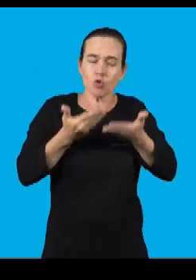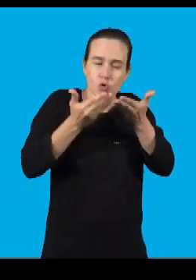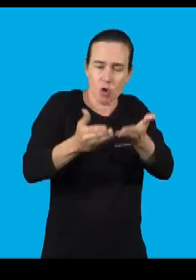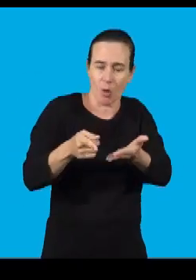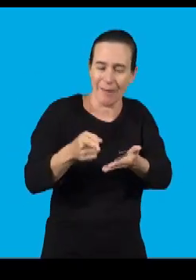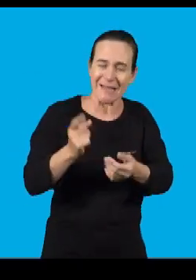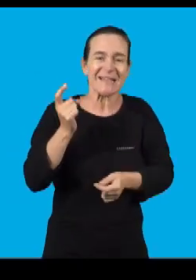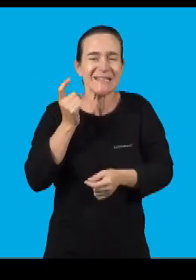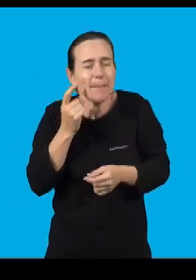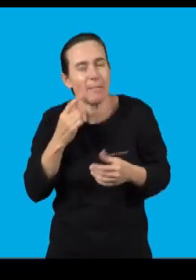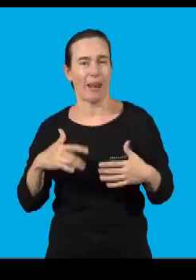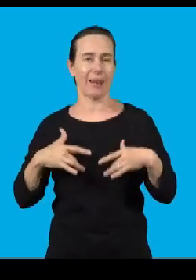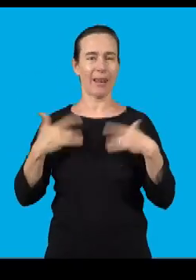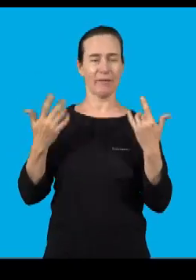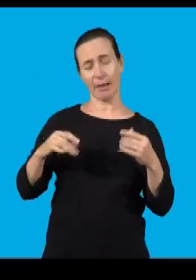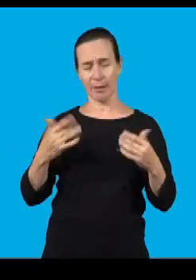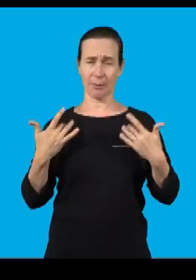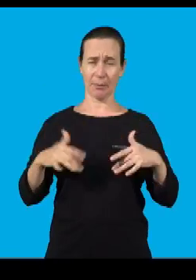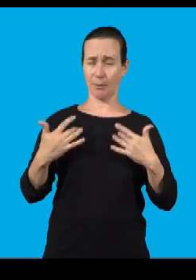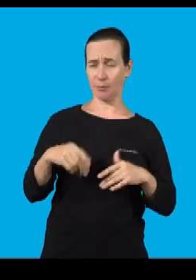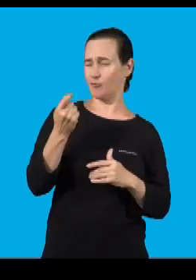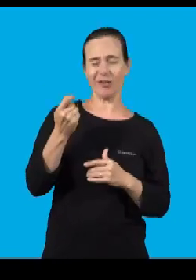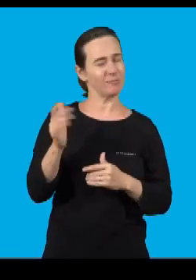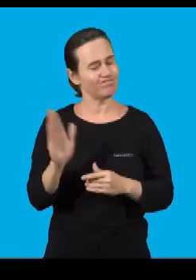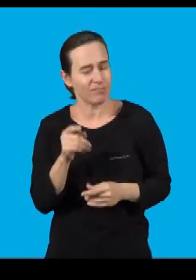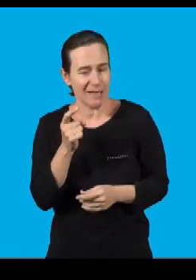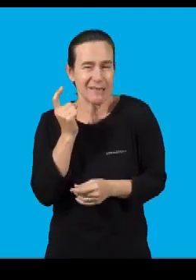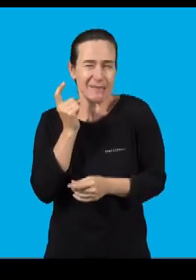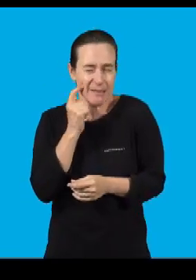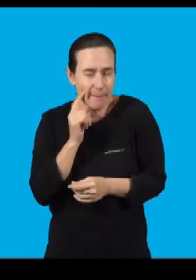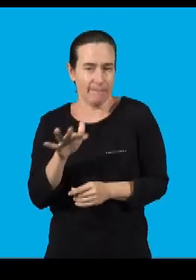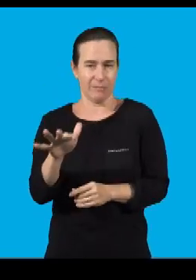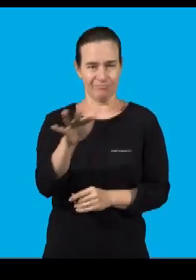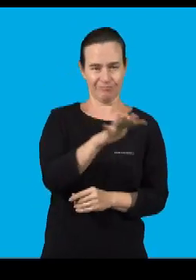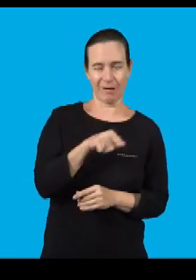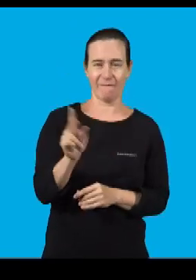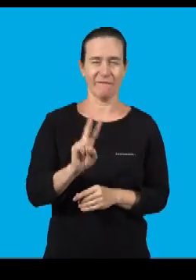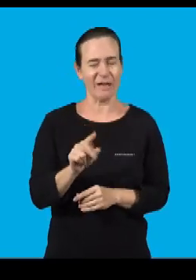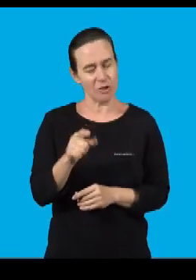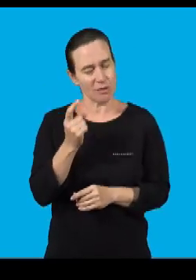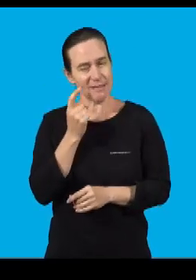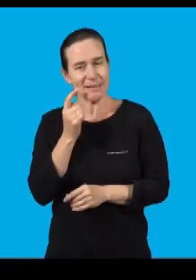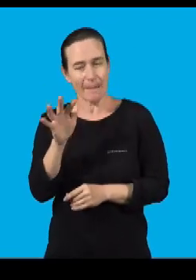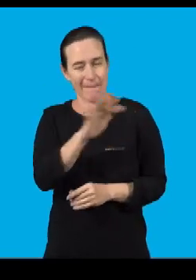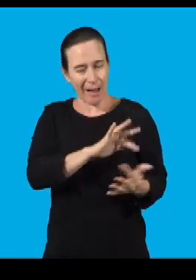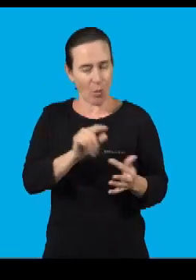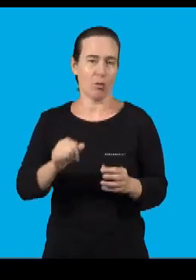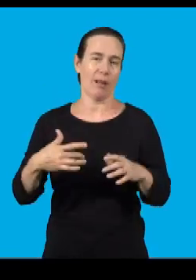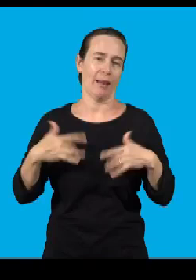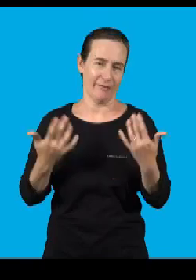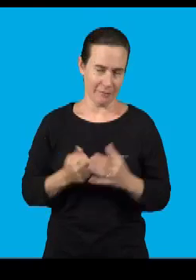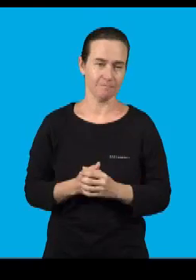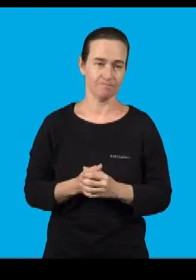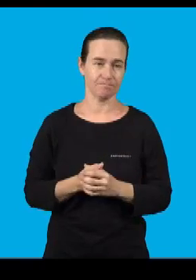all right? So he's trying to convey this message that the rural village is rather simplistic in the way